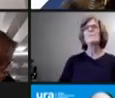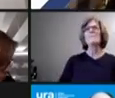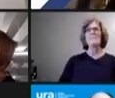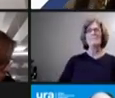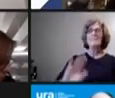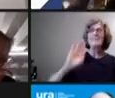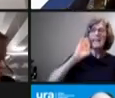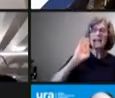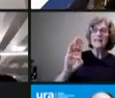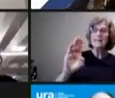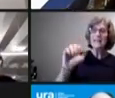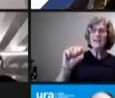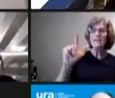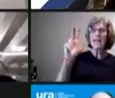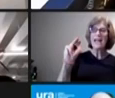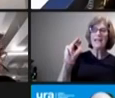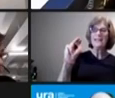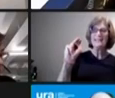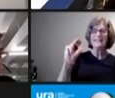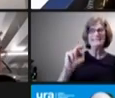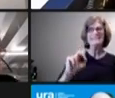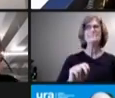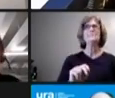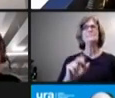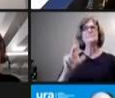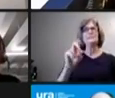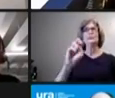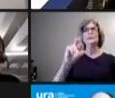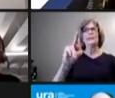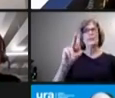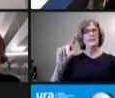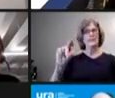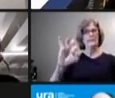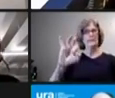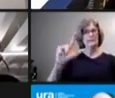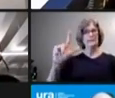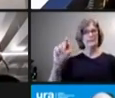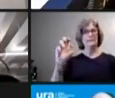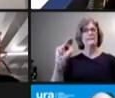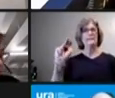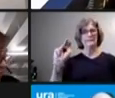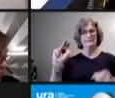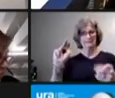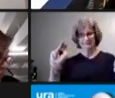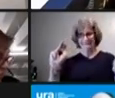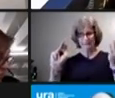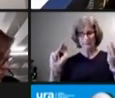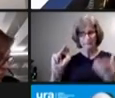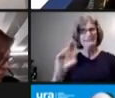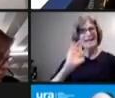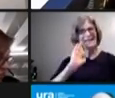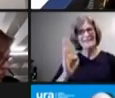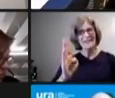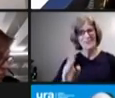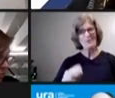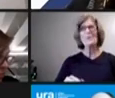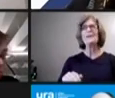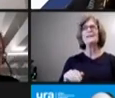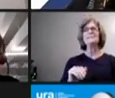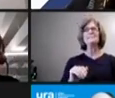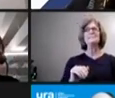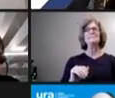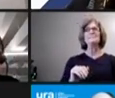Hello, Alan. Derek Tillman? Here. Hi, Derek.